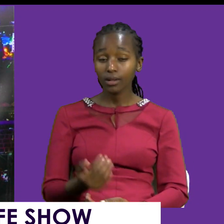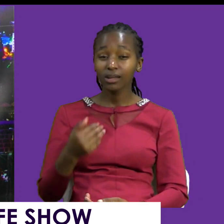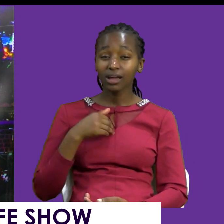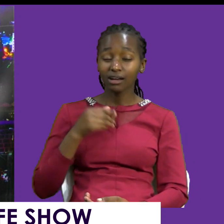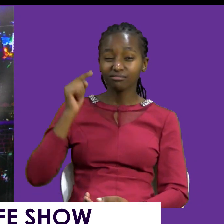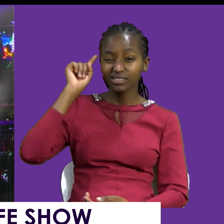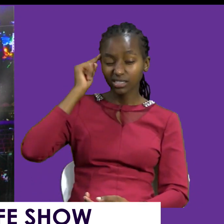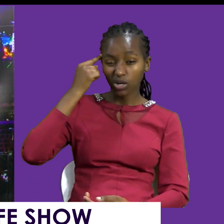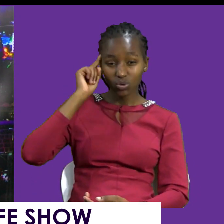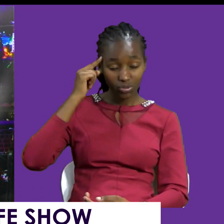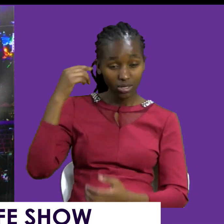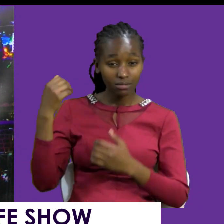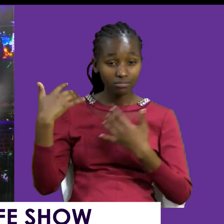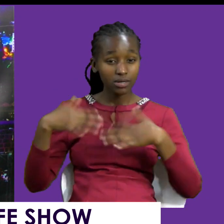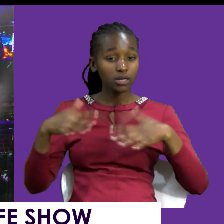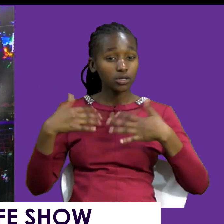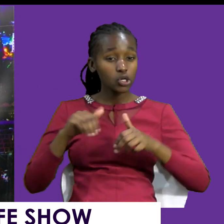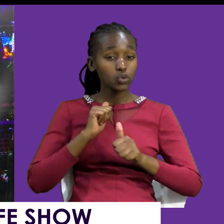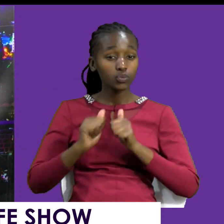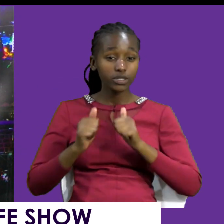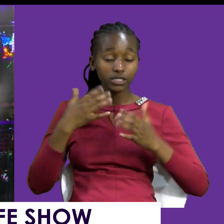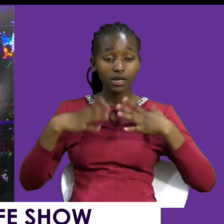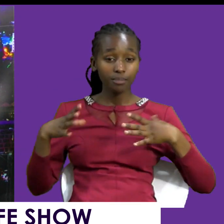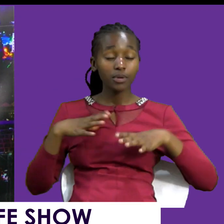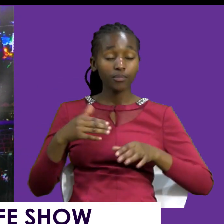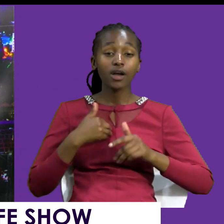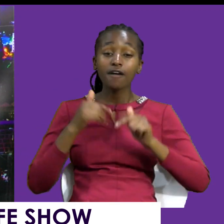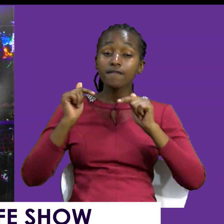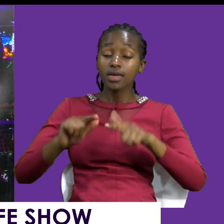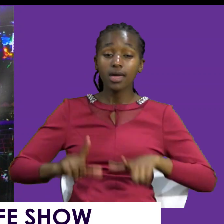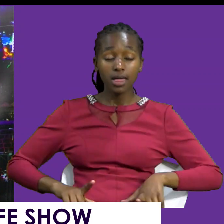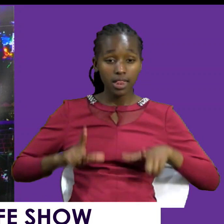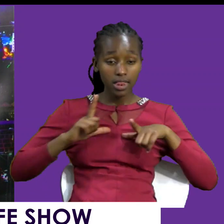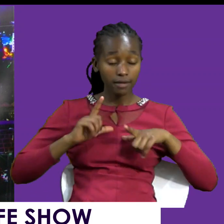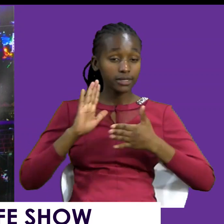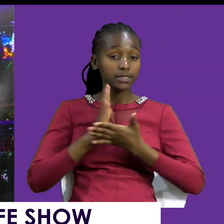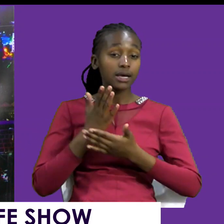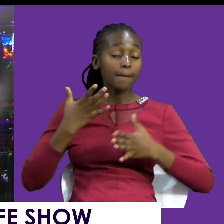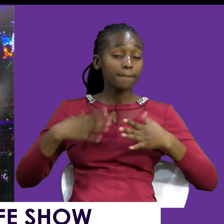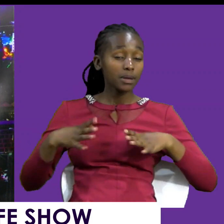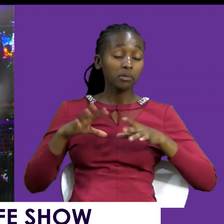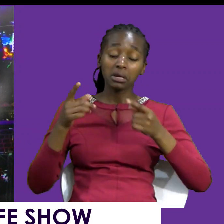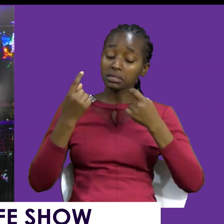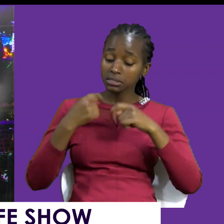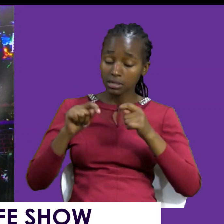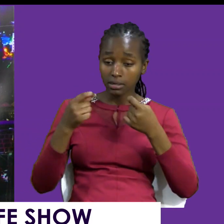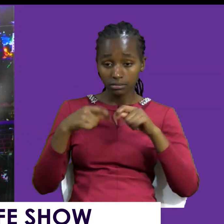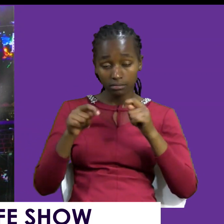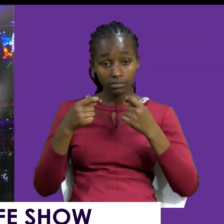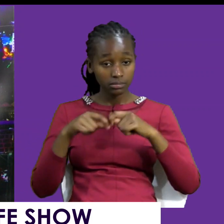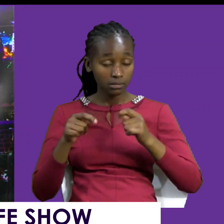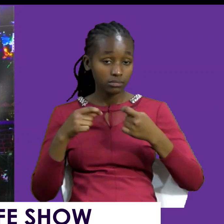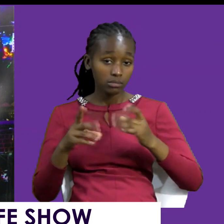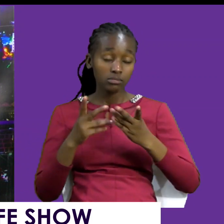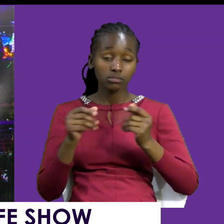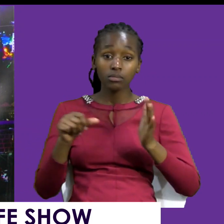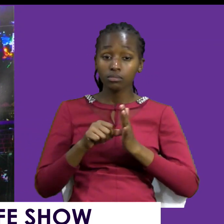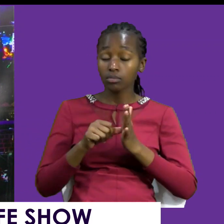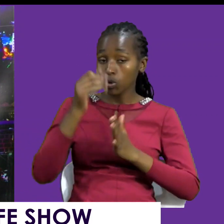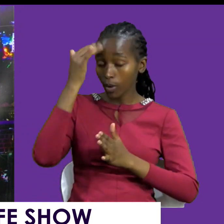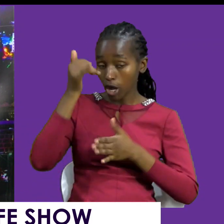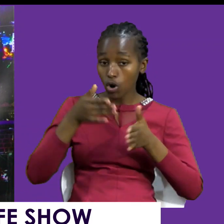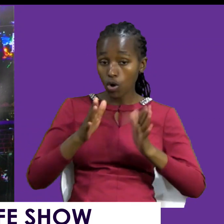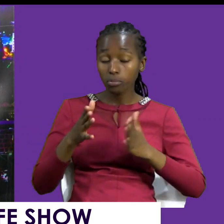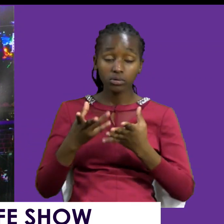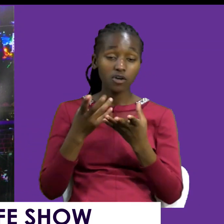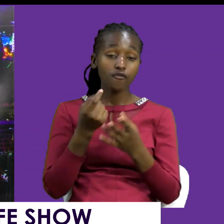psychological games. These are power struggles of life. People are fighting and jostling because opportunities are rare. You